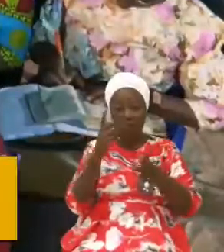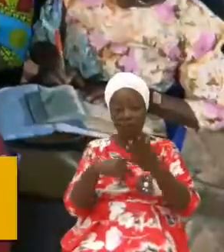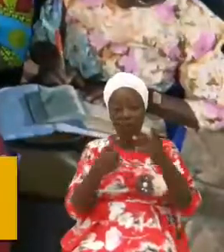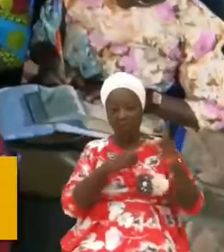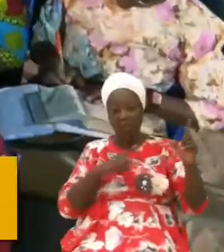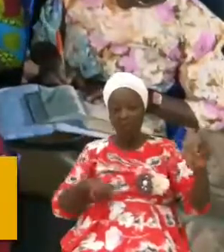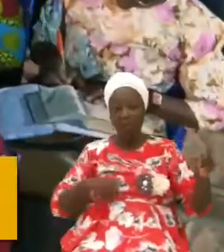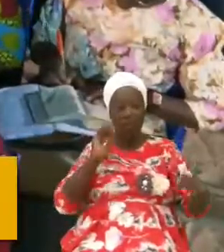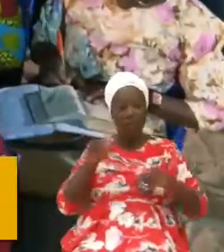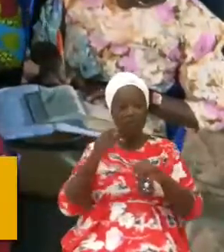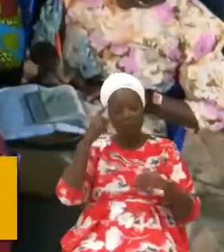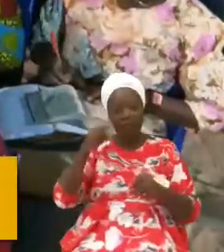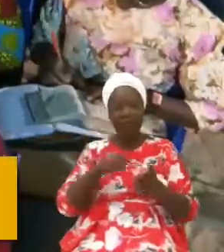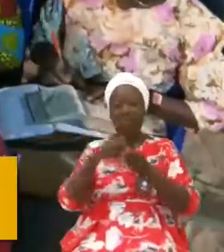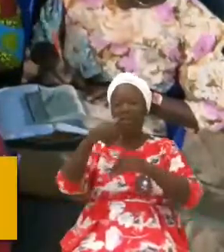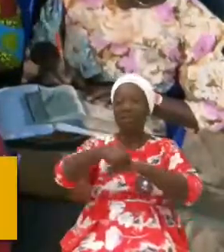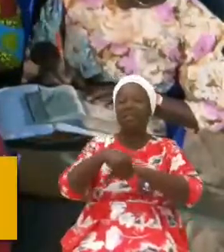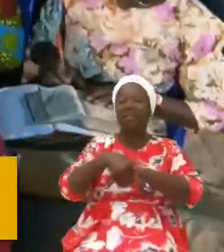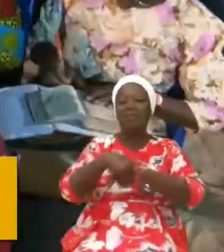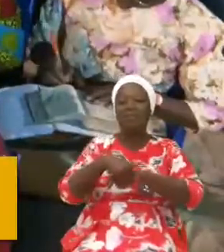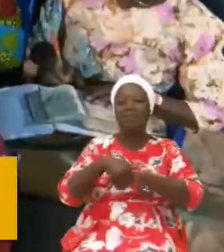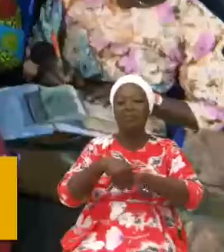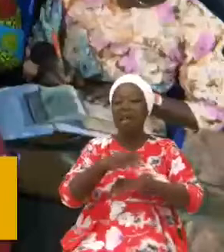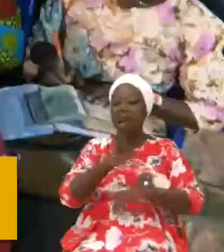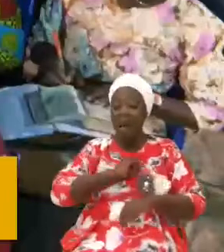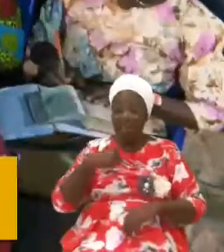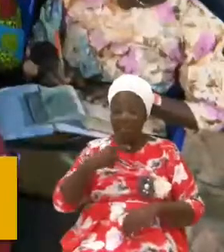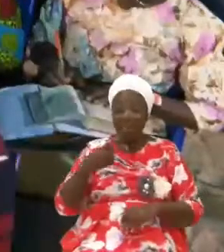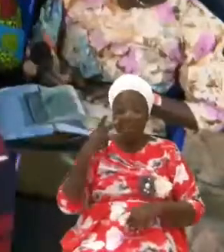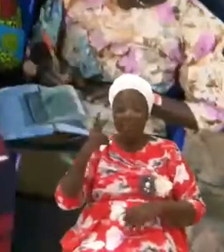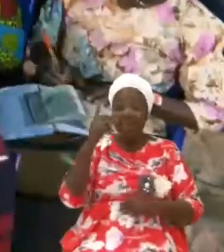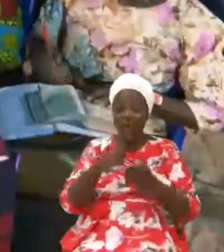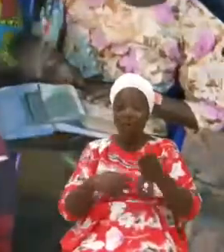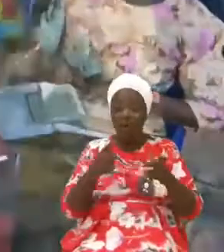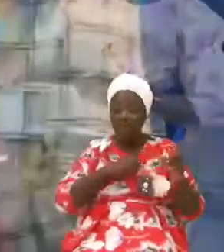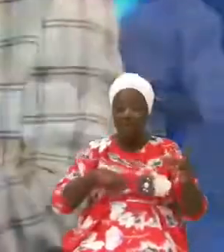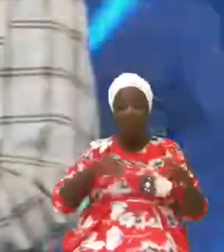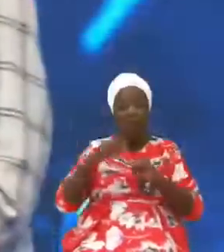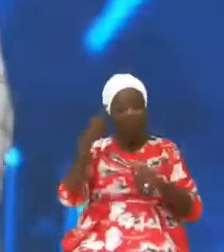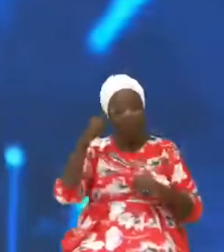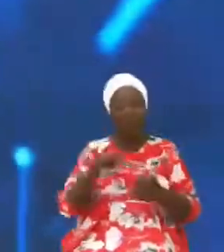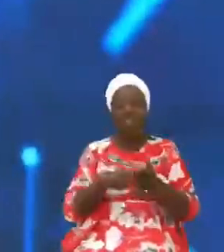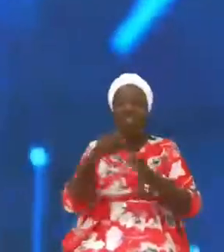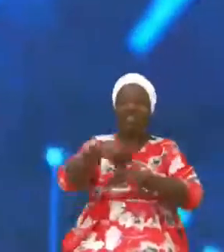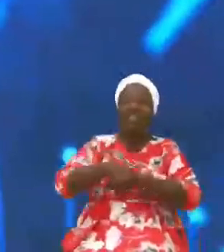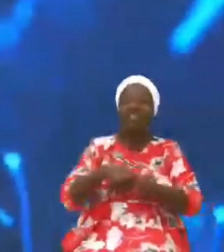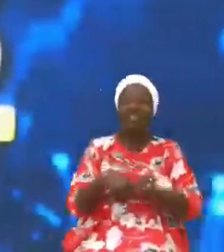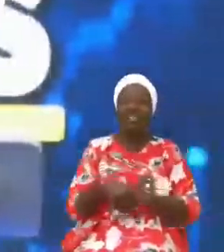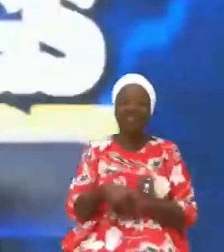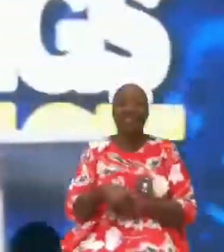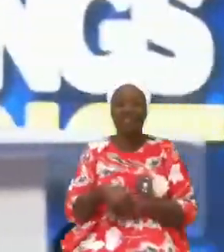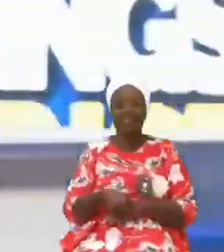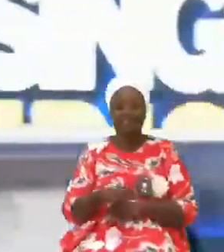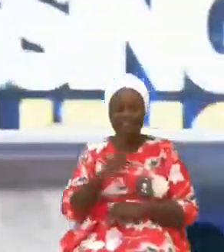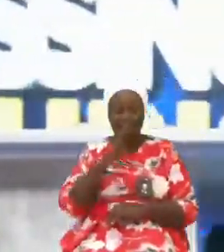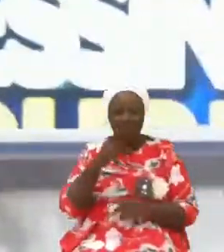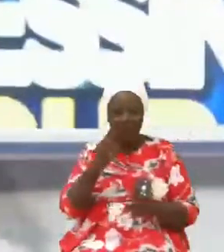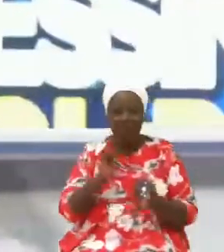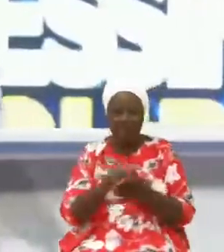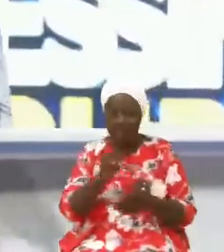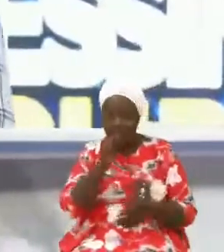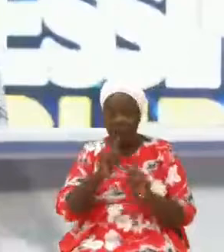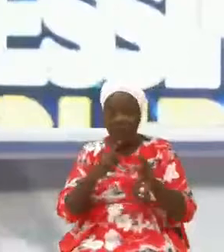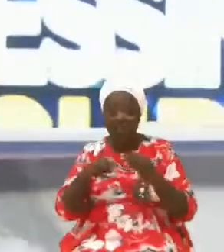from verse 8. See what the Lord will do for you tonight. I said, see what the Lord will do for